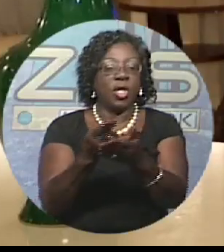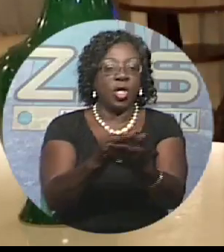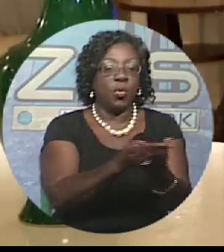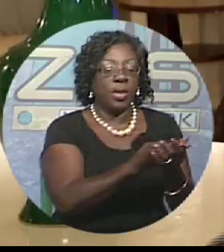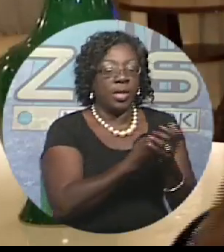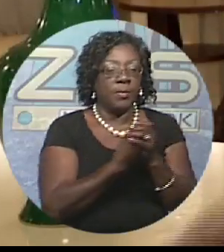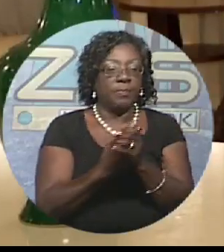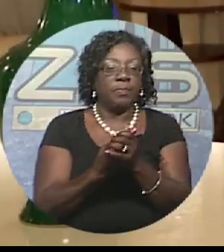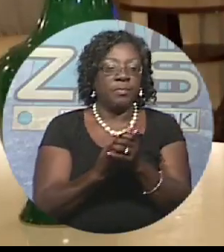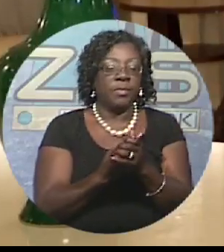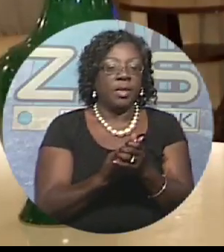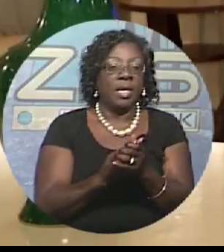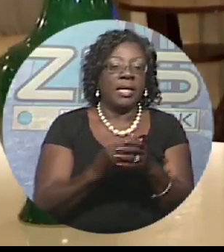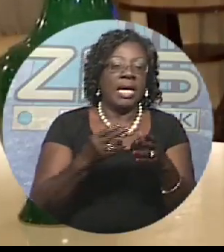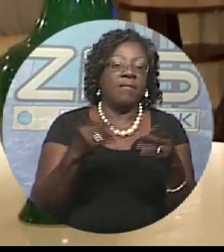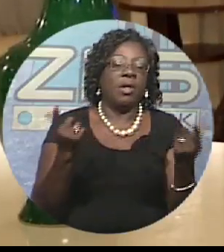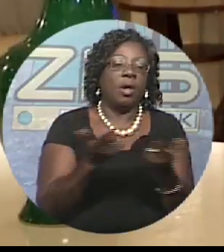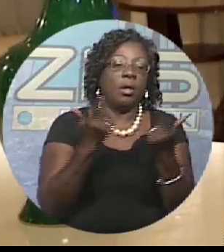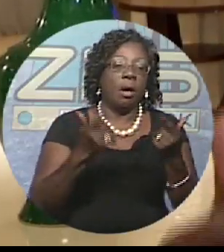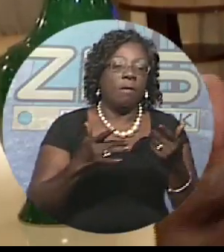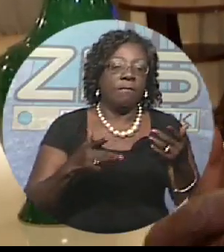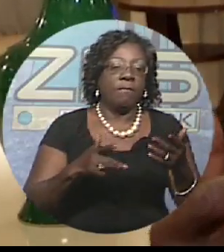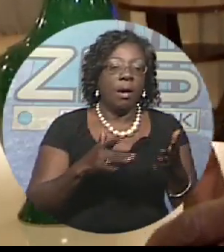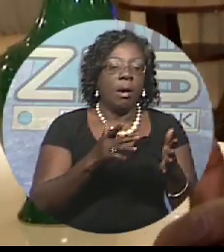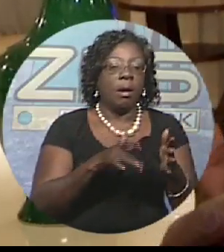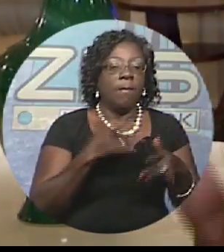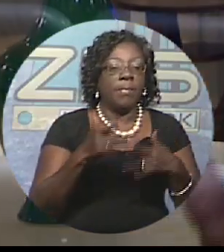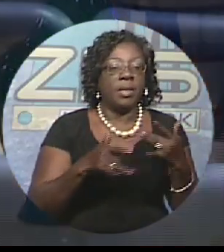lodged their complaints and their concerns.